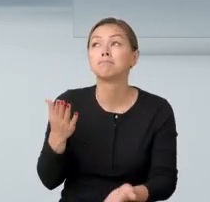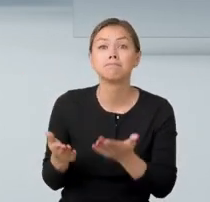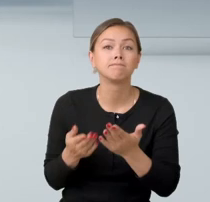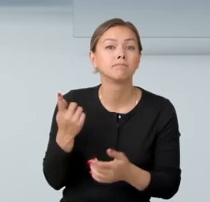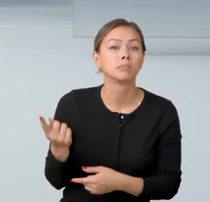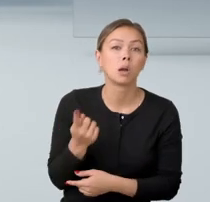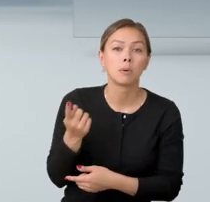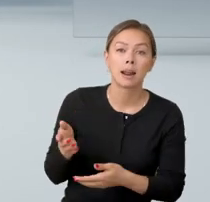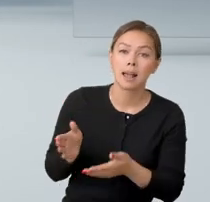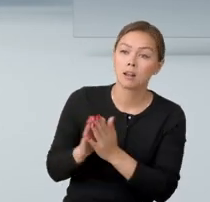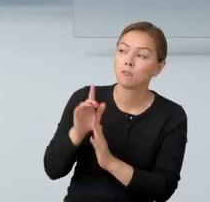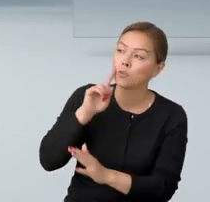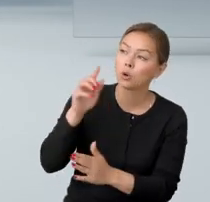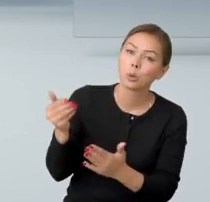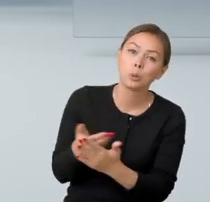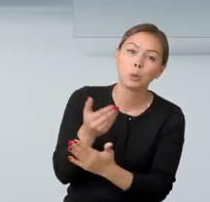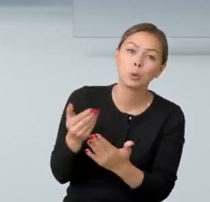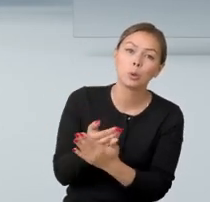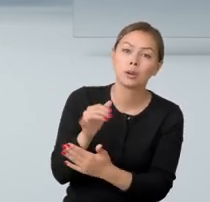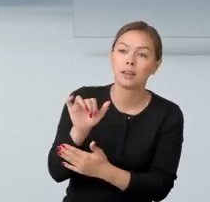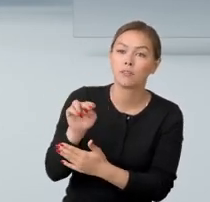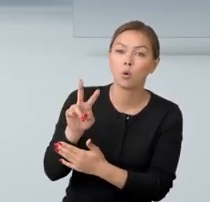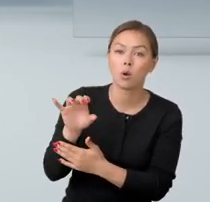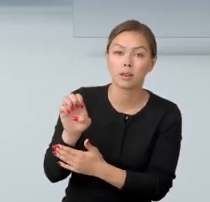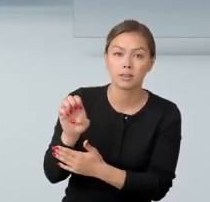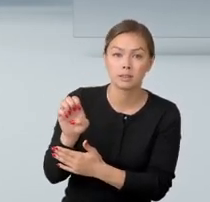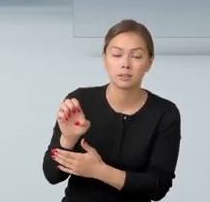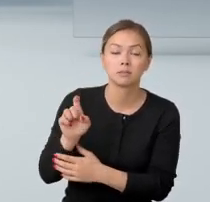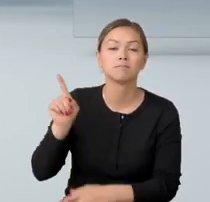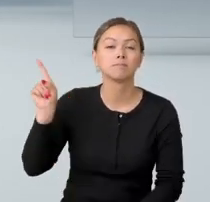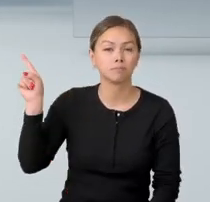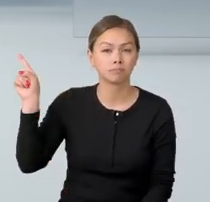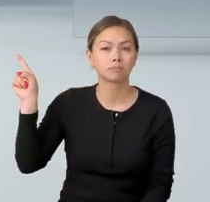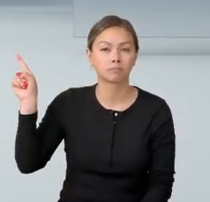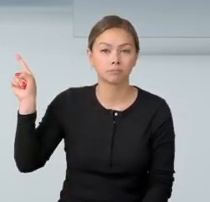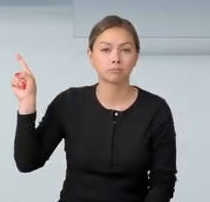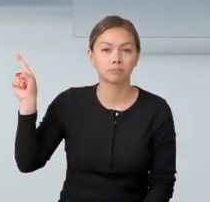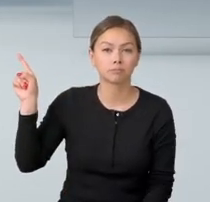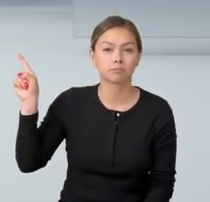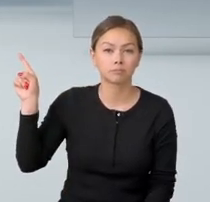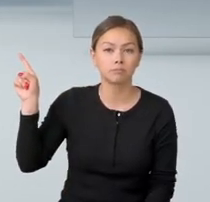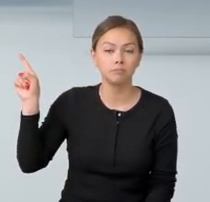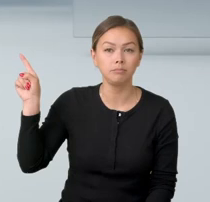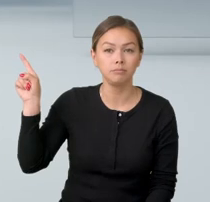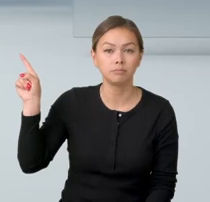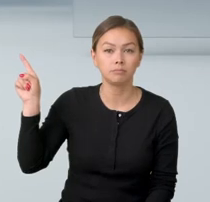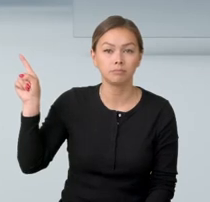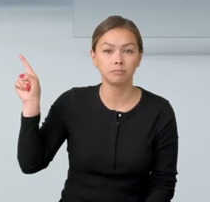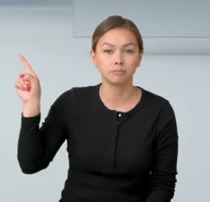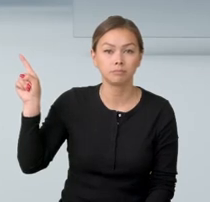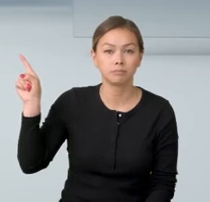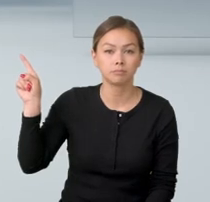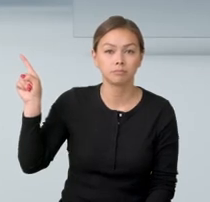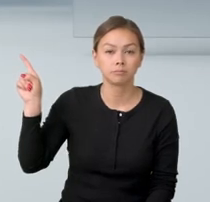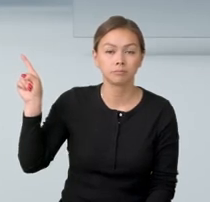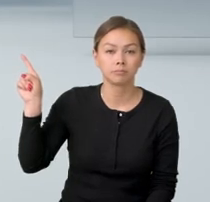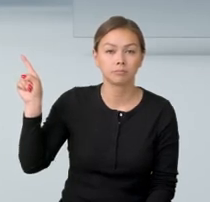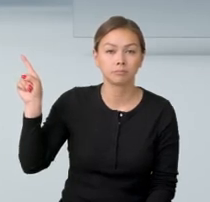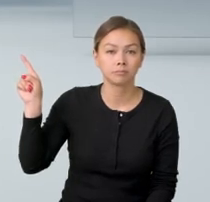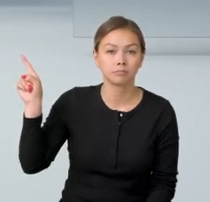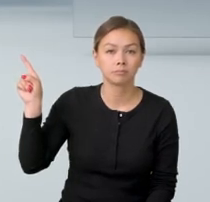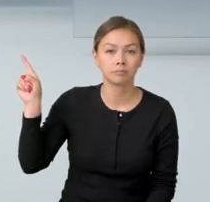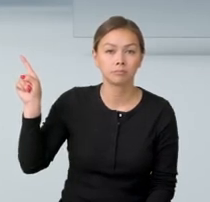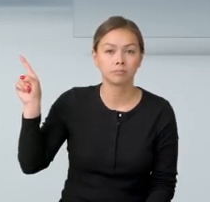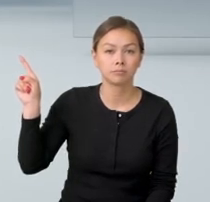for example a new invoice so I would say um please contact Advent reworks